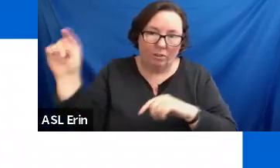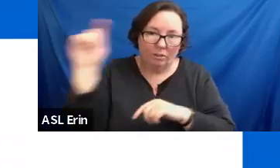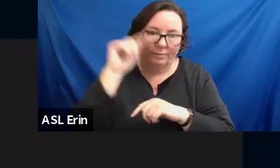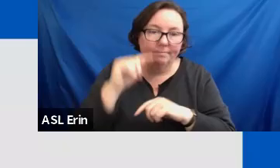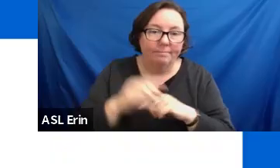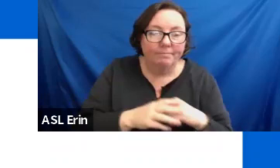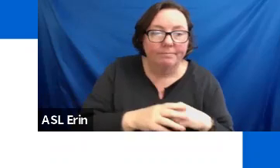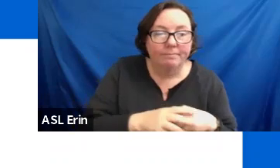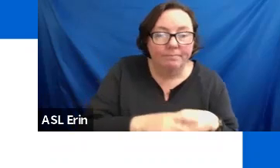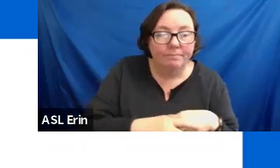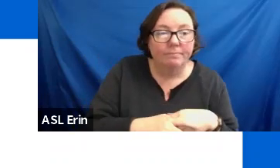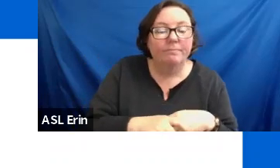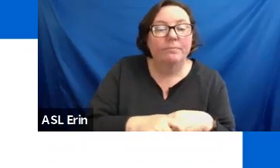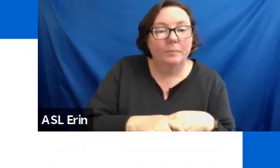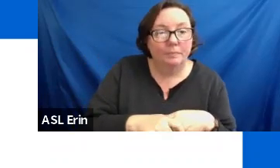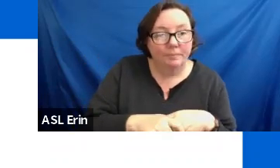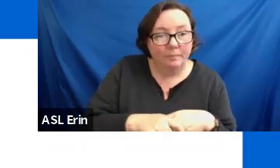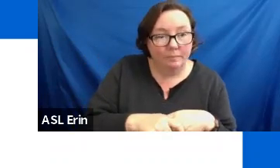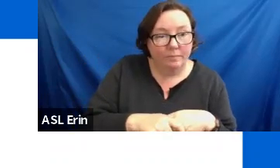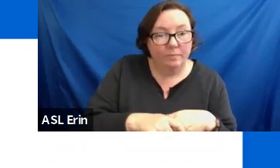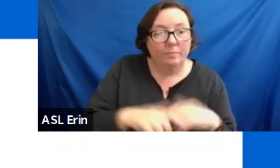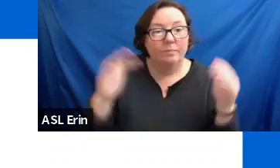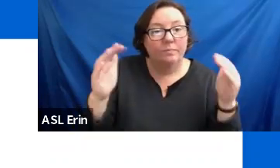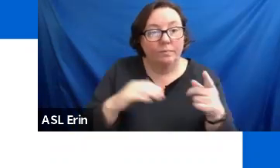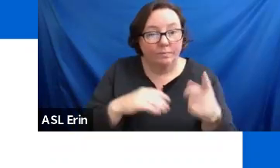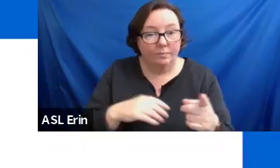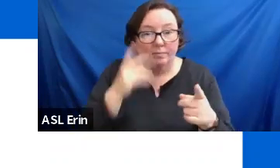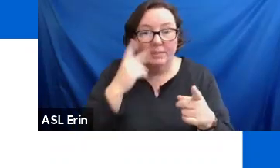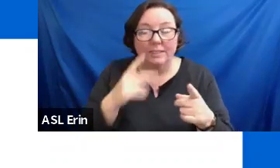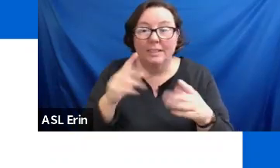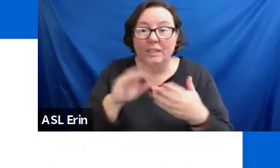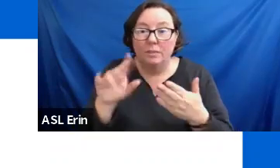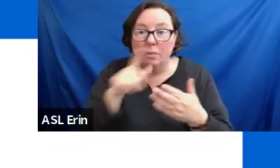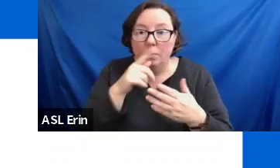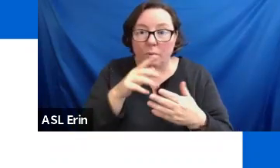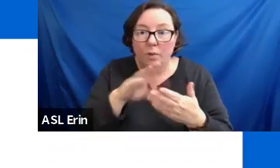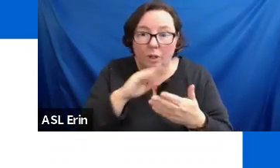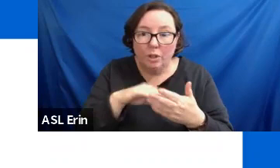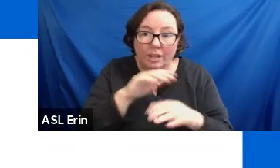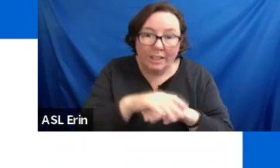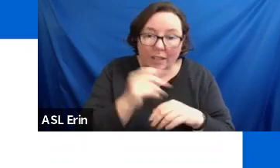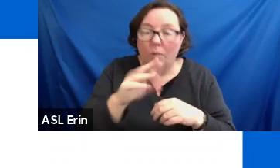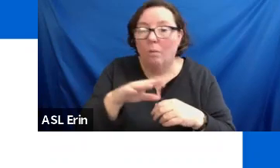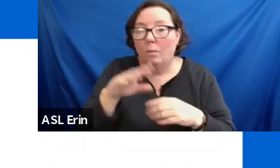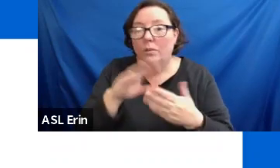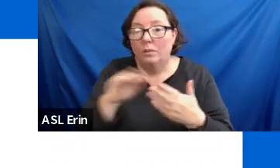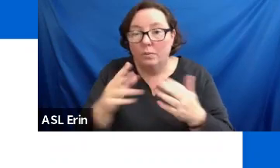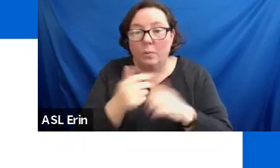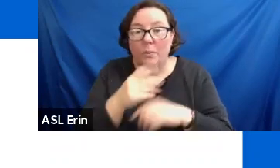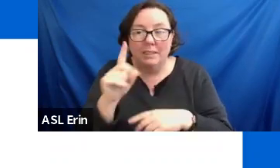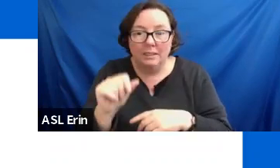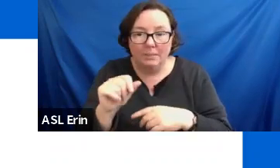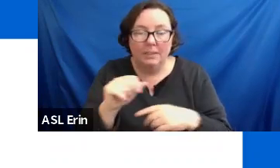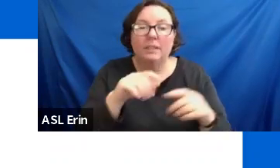Next slide, please. So as we turn to look at English learners and students with disabilities, students who are English